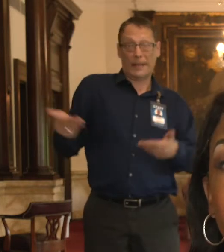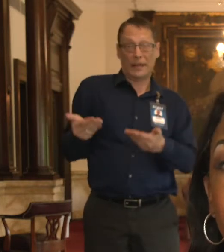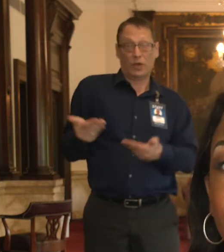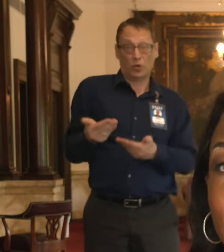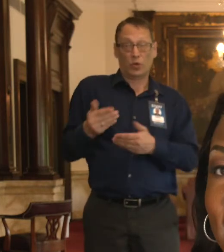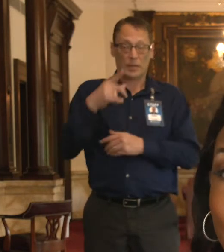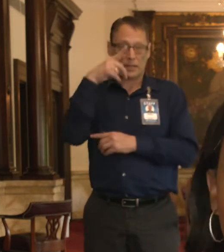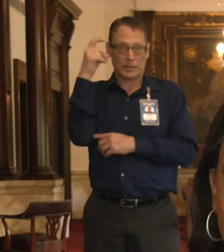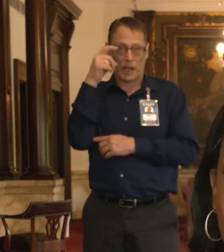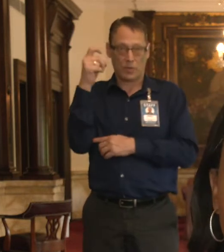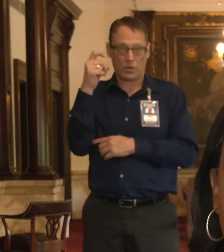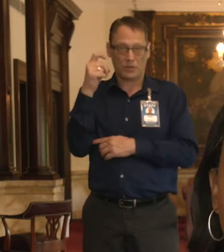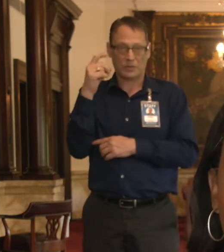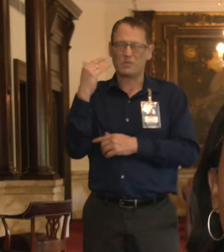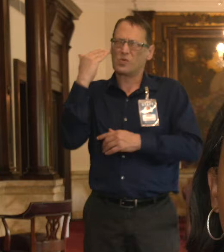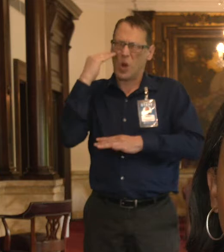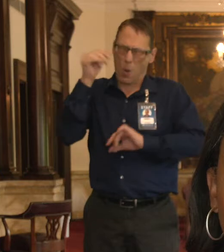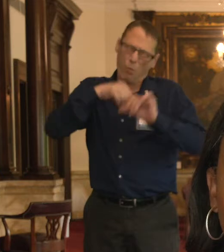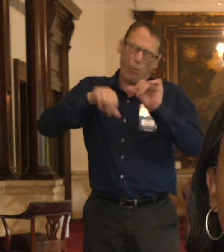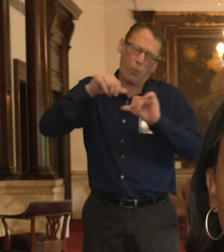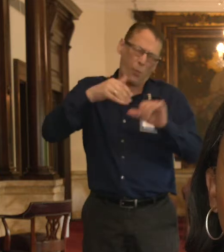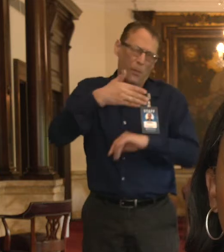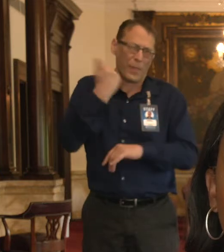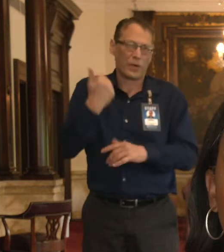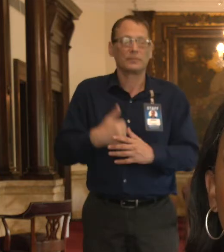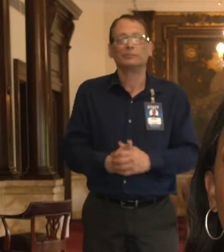over so we can get to know each other a lot better.